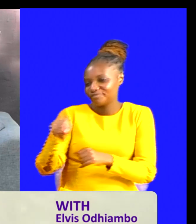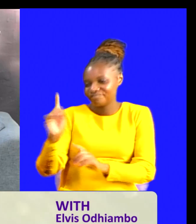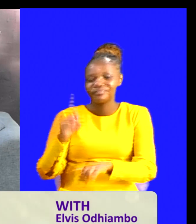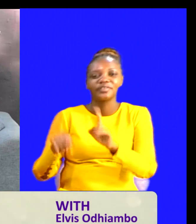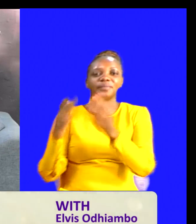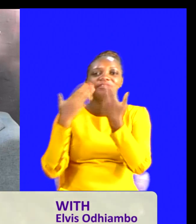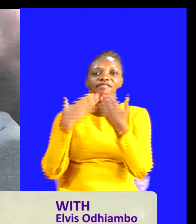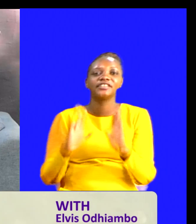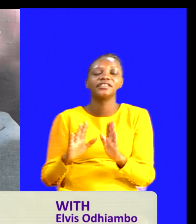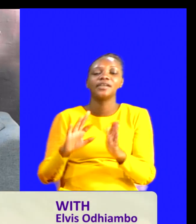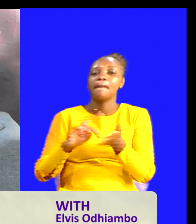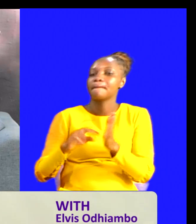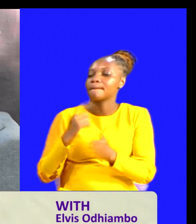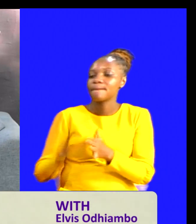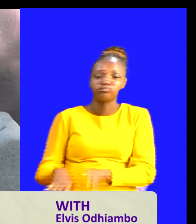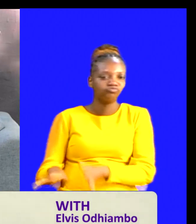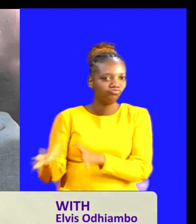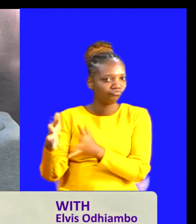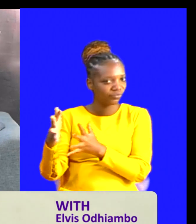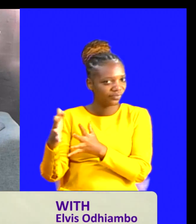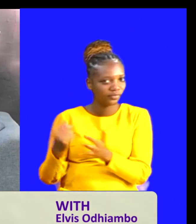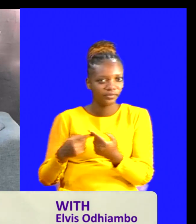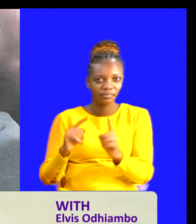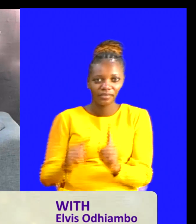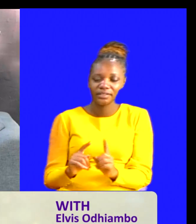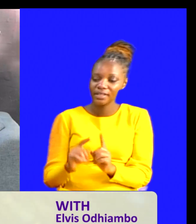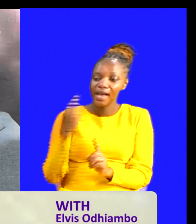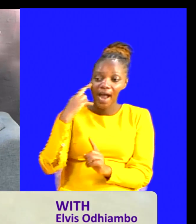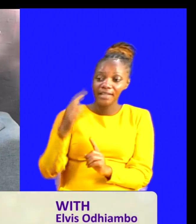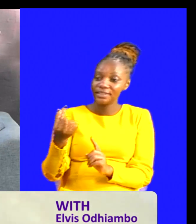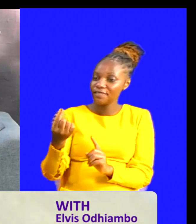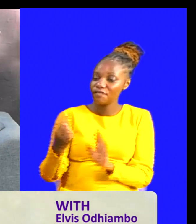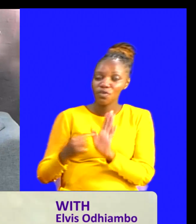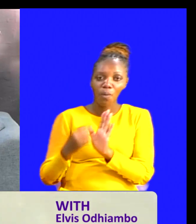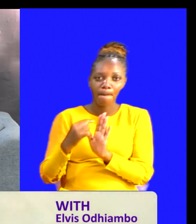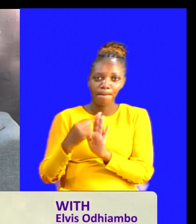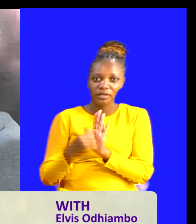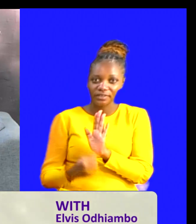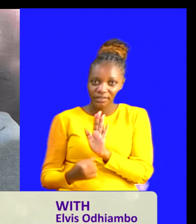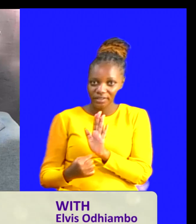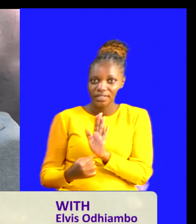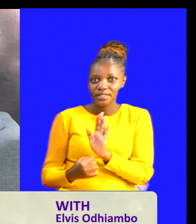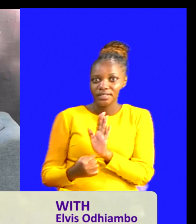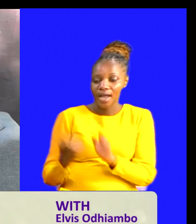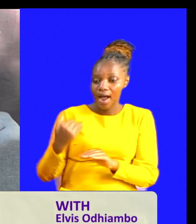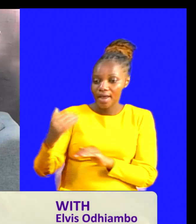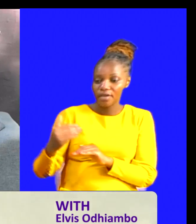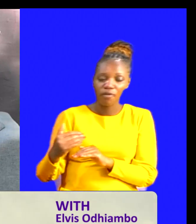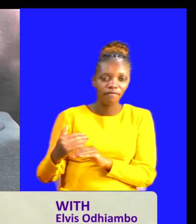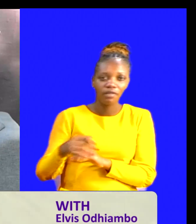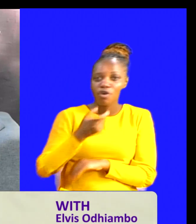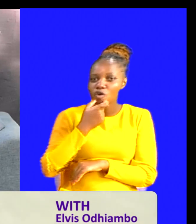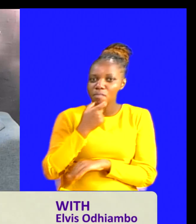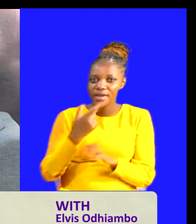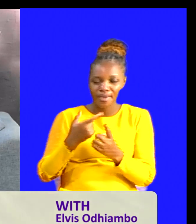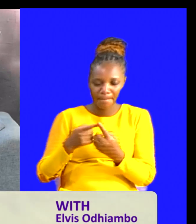because as much as it's a few points ahead of the likes of Gor Mahia, the current champions, they are